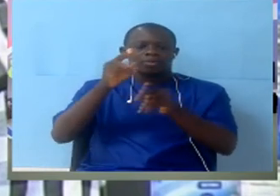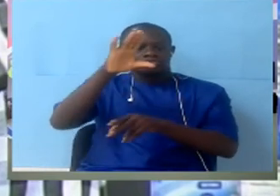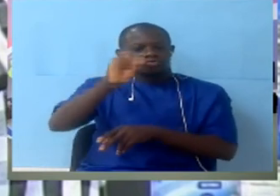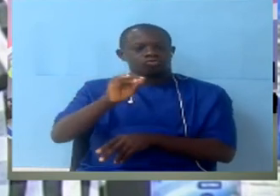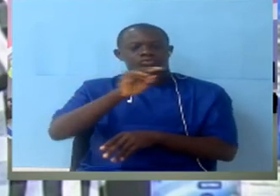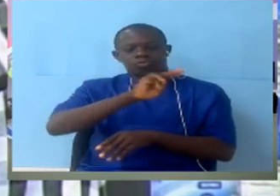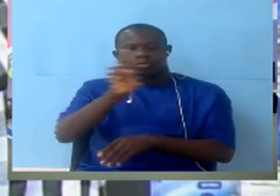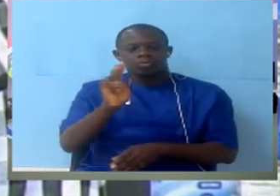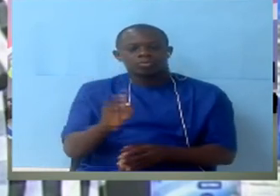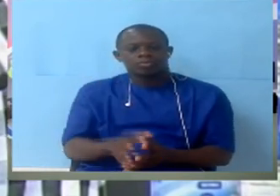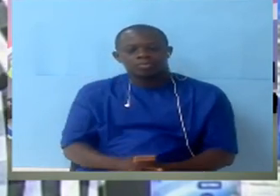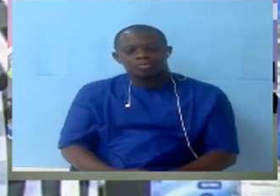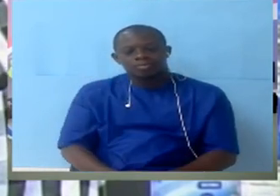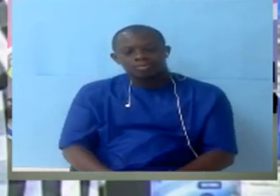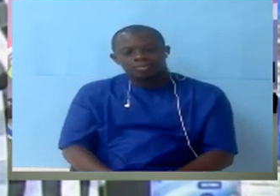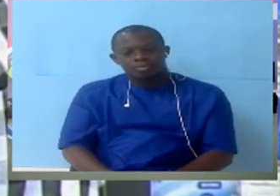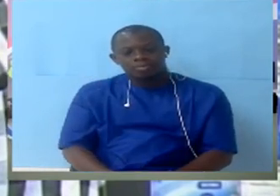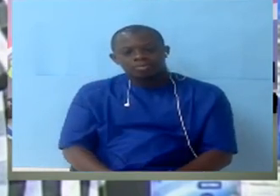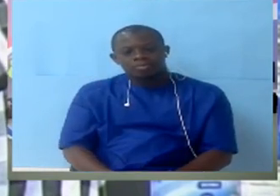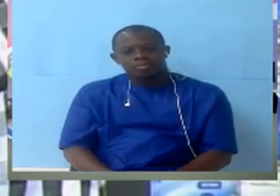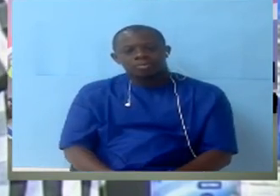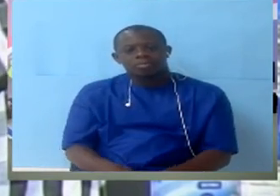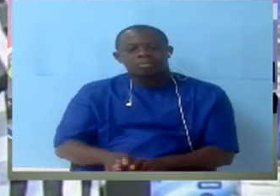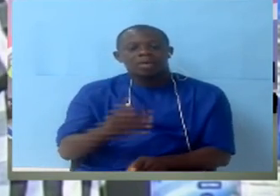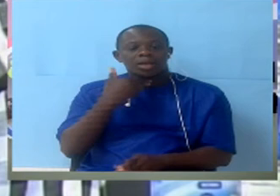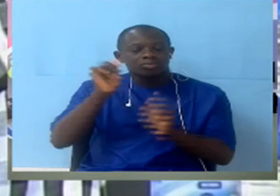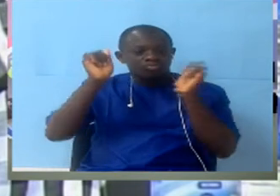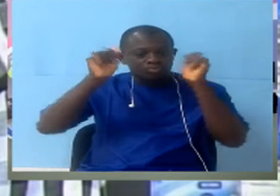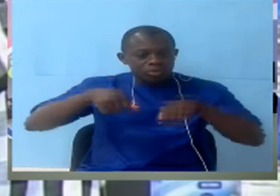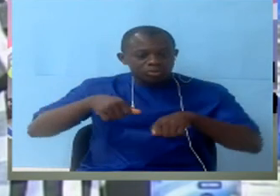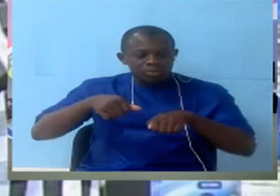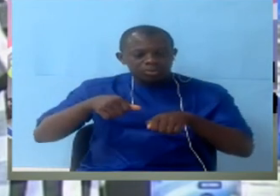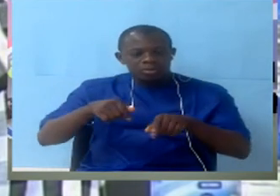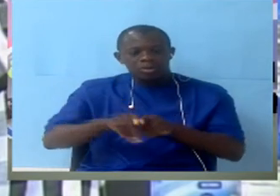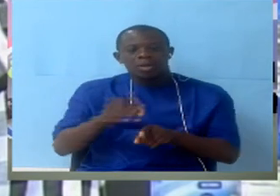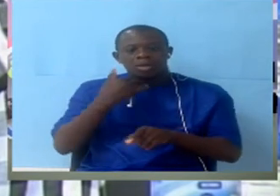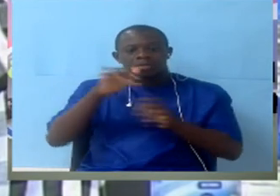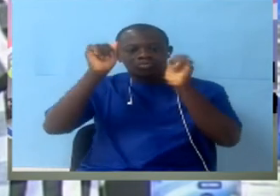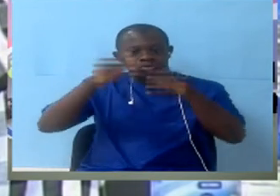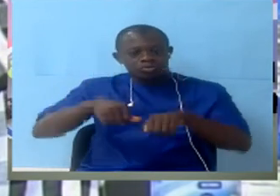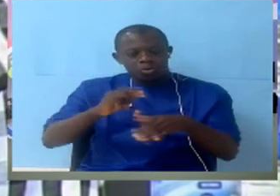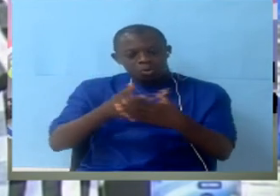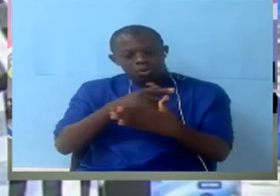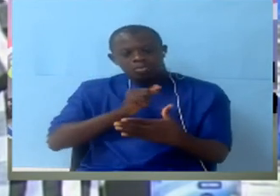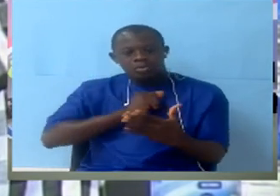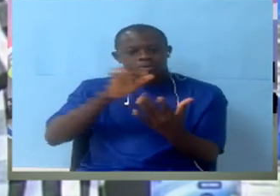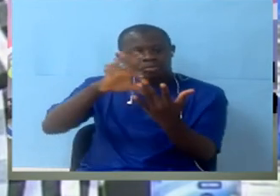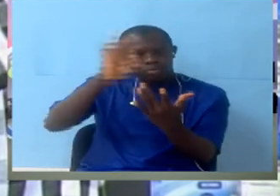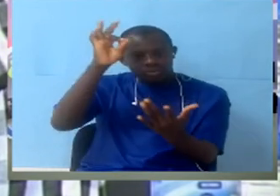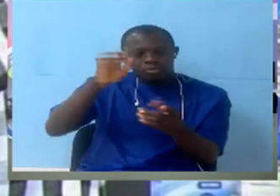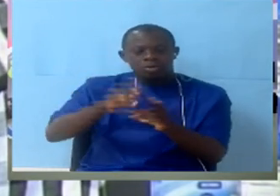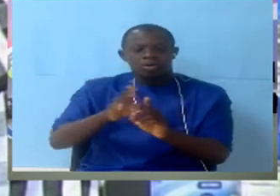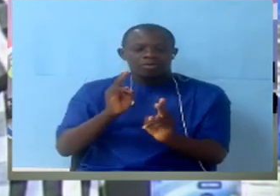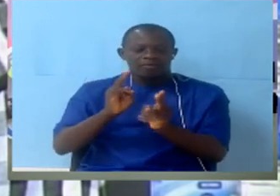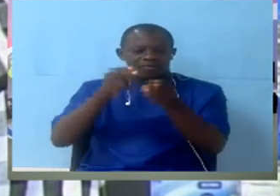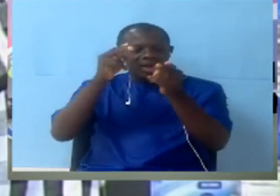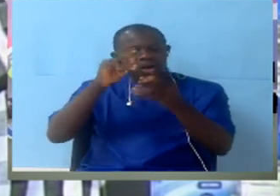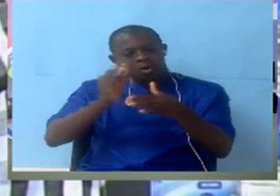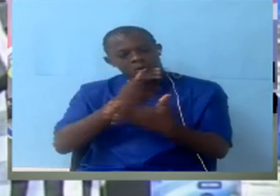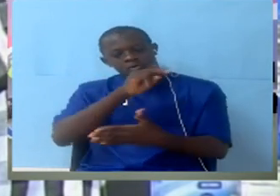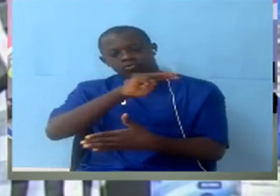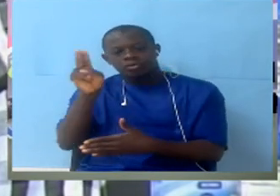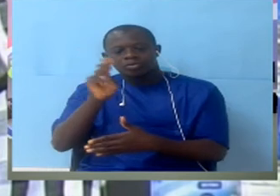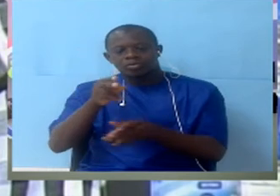fay. Was it possible? Was it his choice to fire or not to fire? For nyima